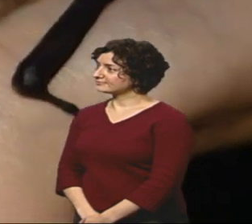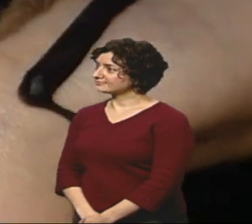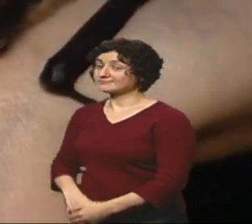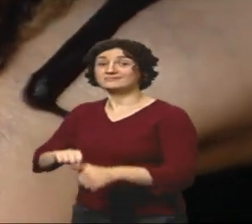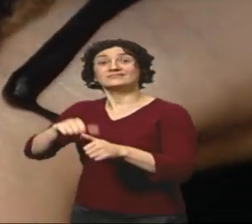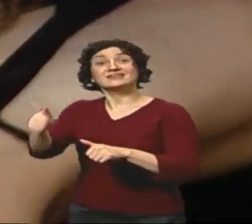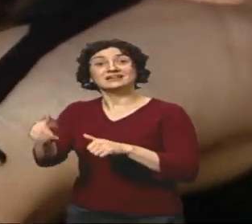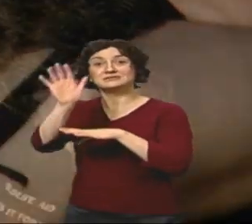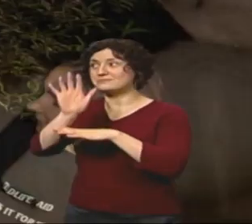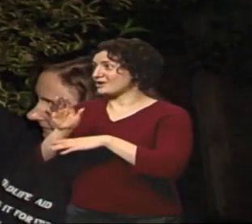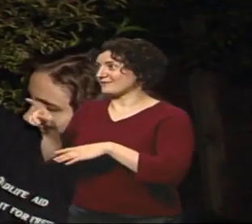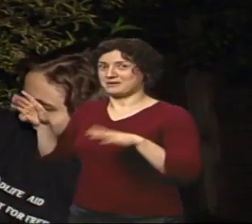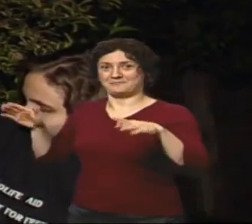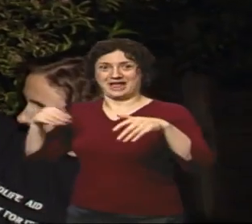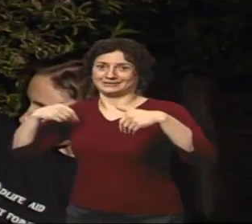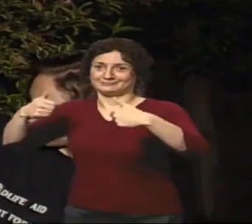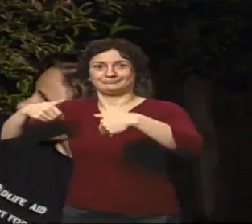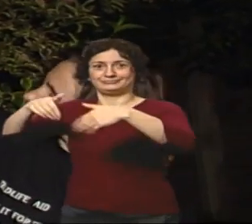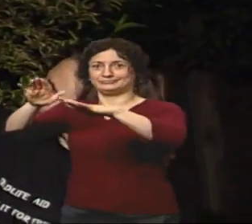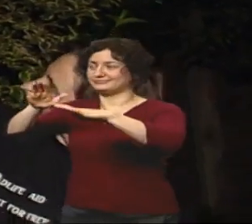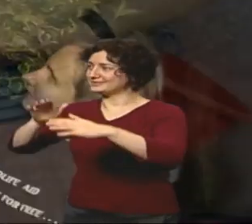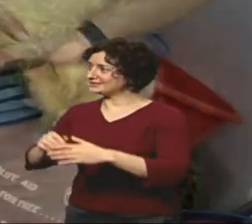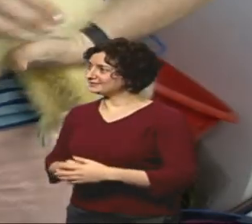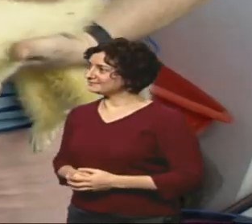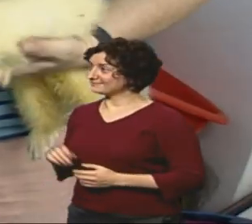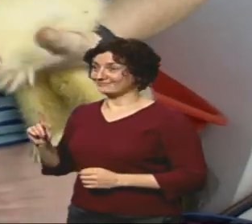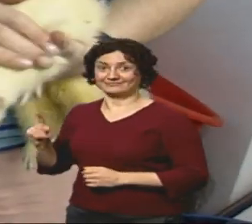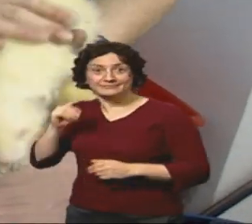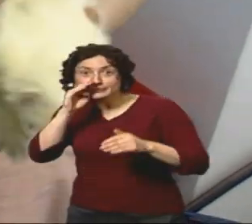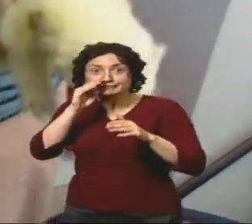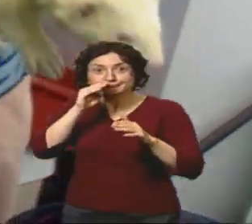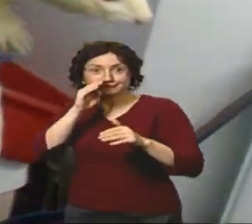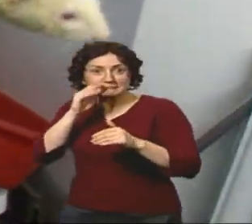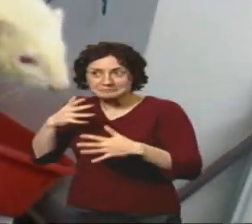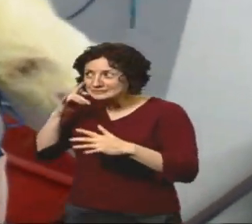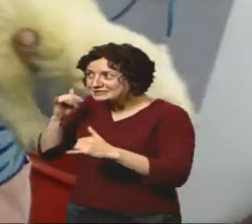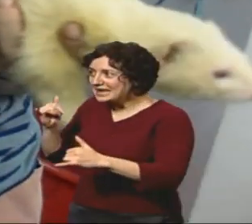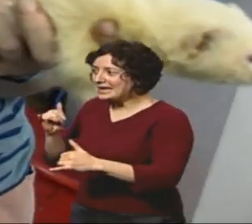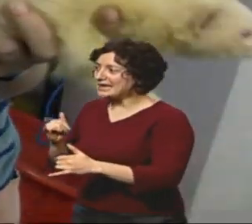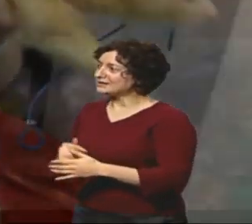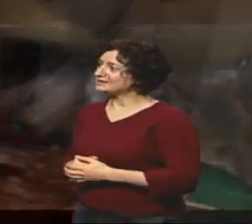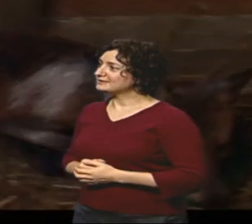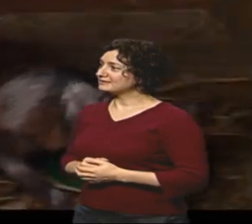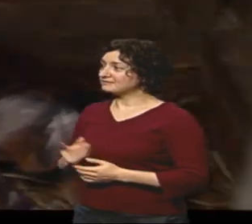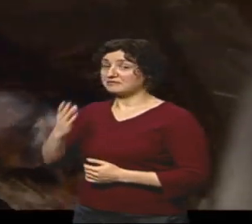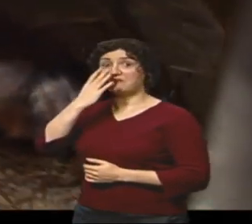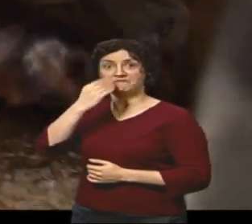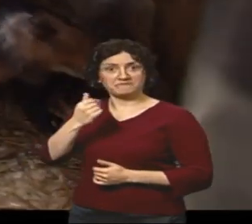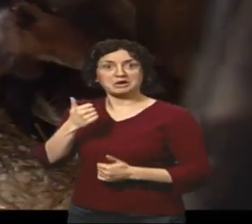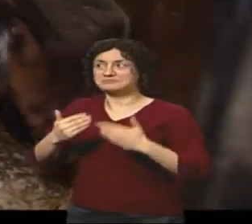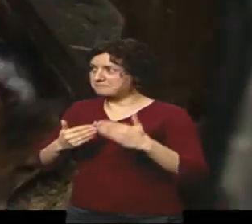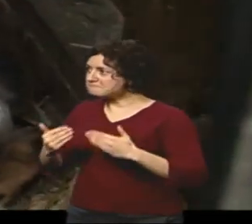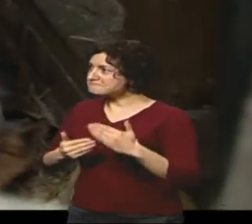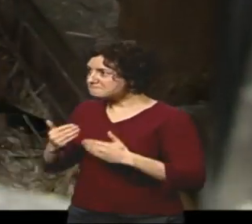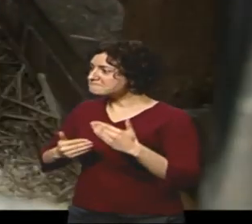In the next episode, we attempt to release the serotine bat. Nelson, the one-eyed ferret, has another checkup. The fox with the